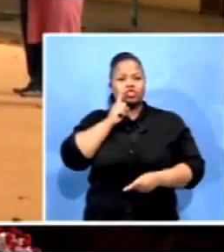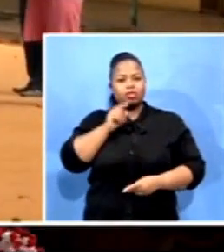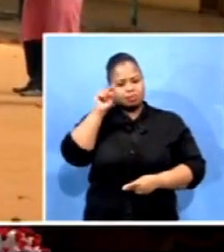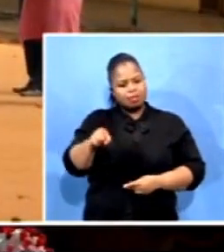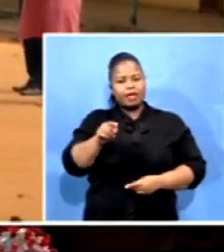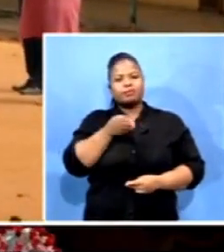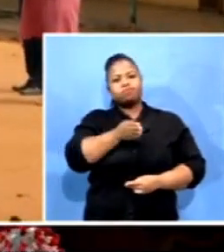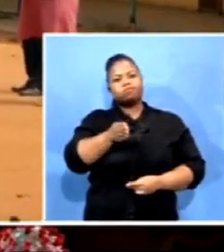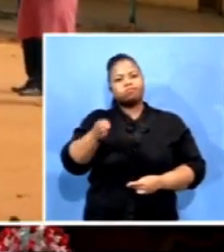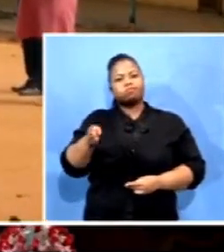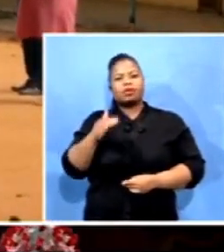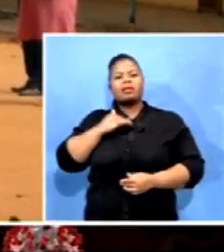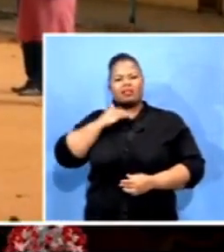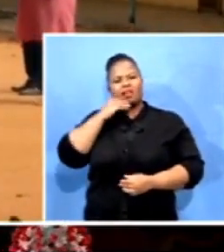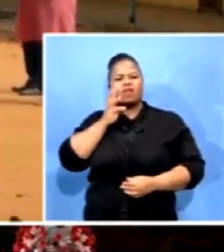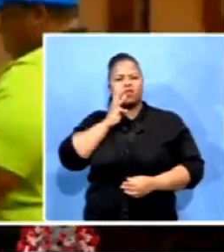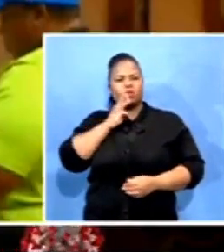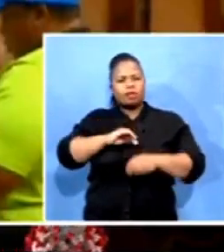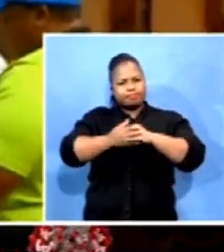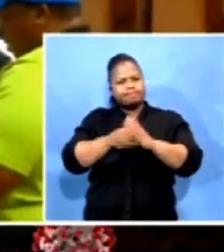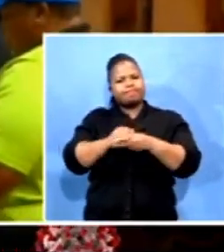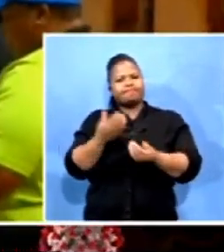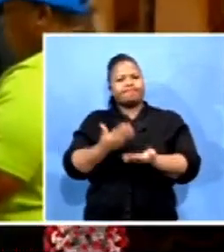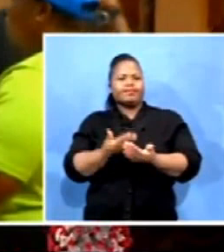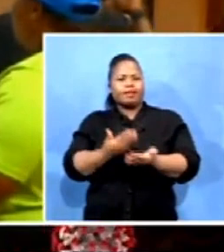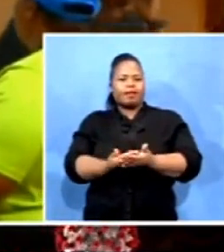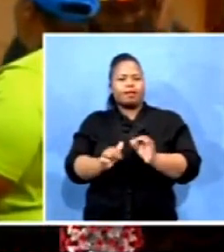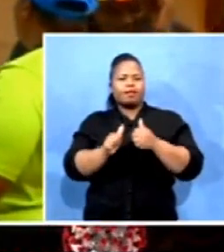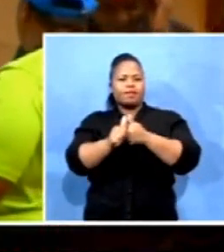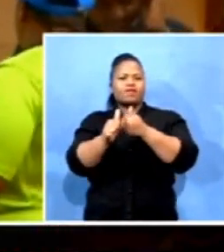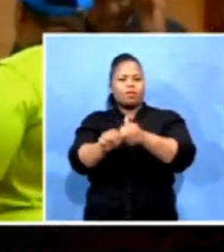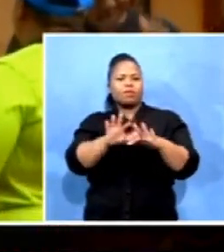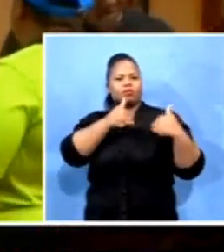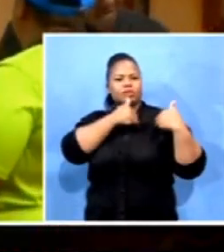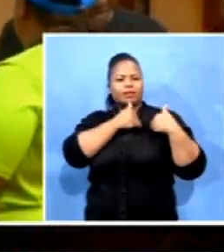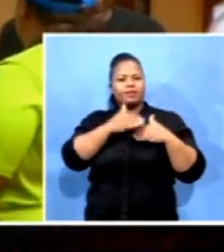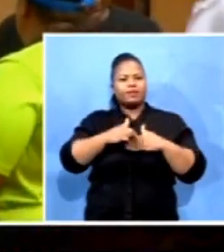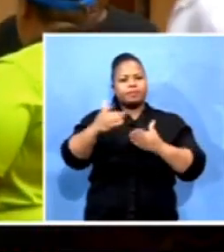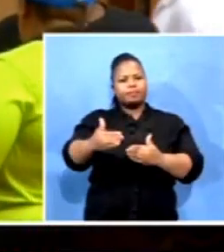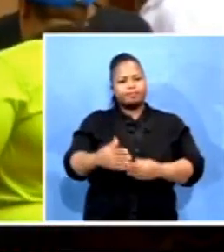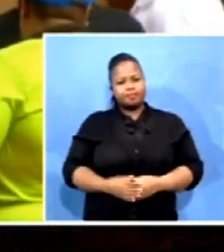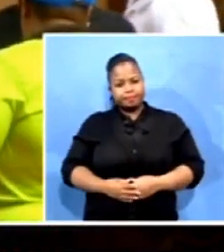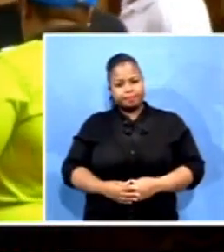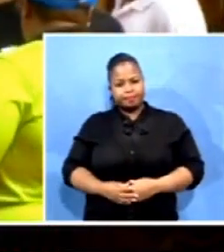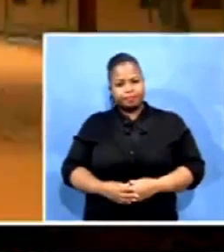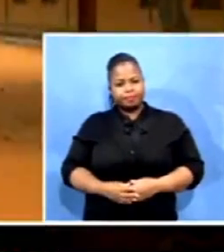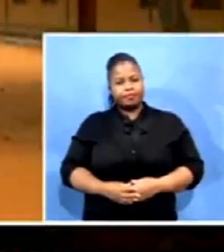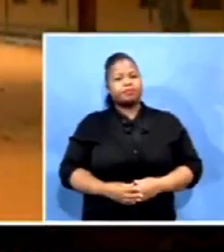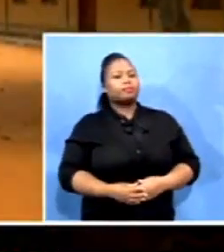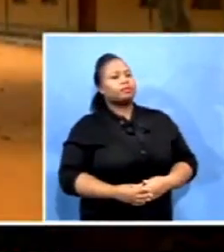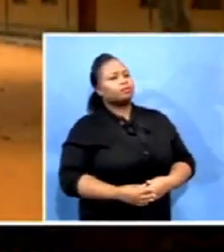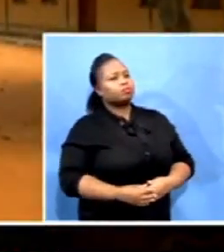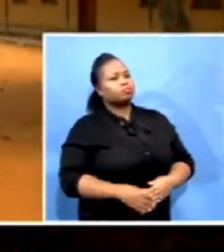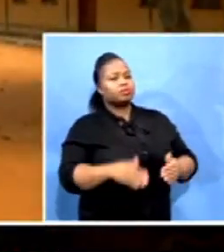continuously wash their hands and comply with the safety measures during this period of COVID-19. You had a raft of schools that were